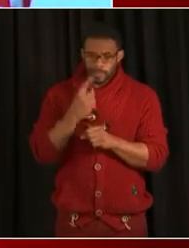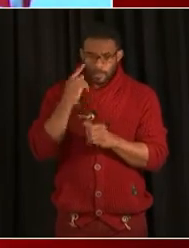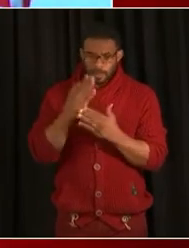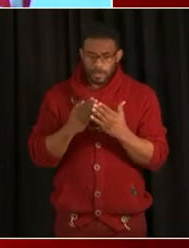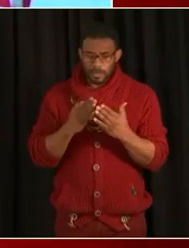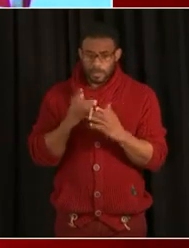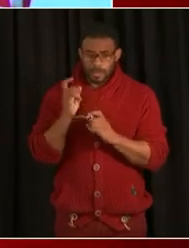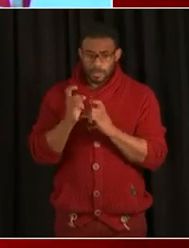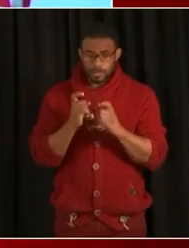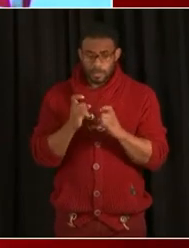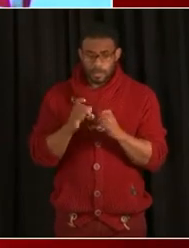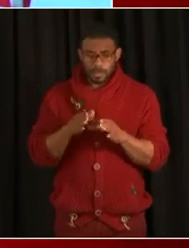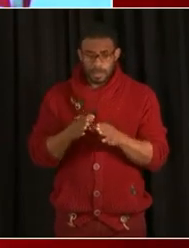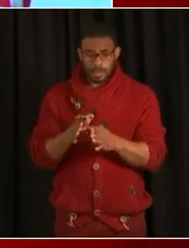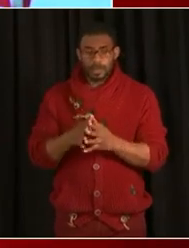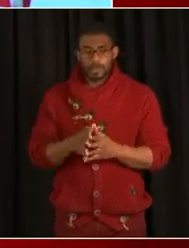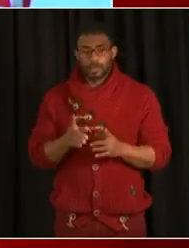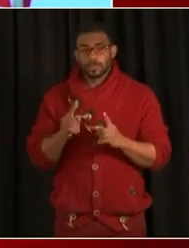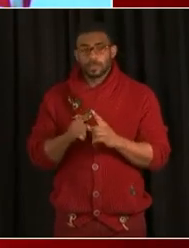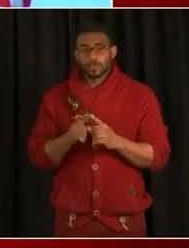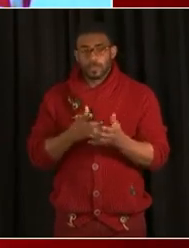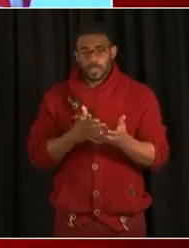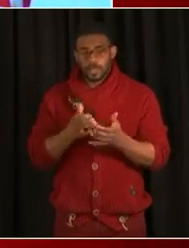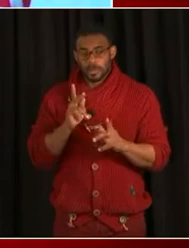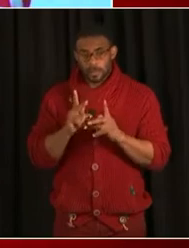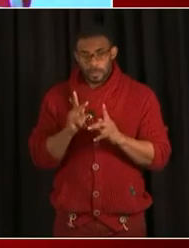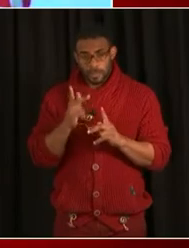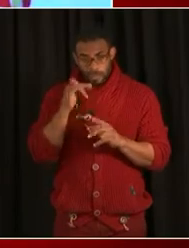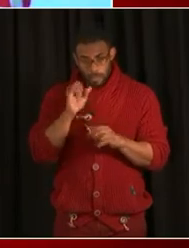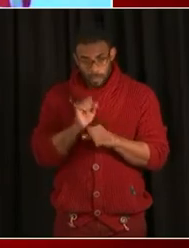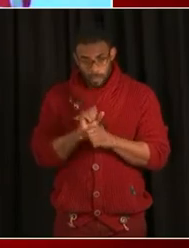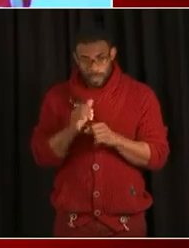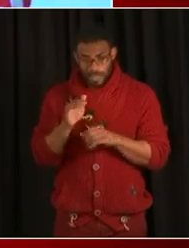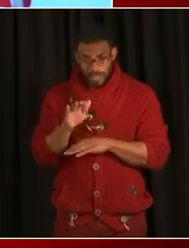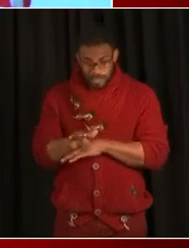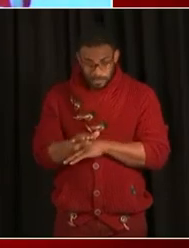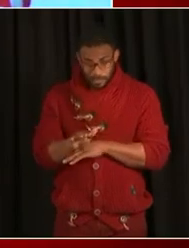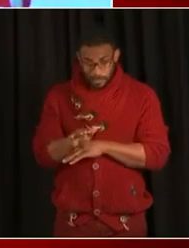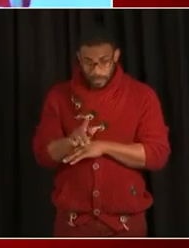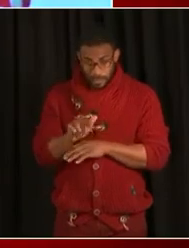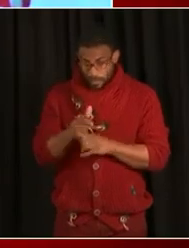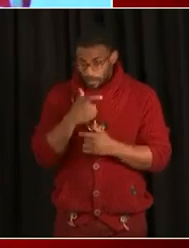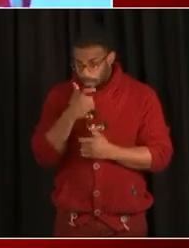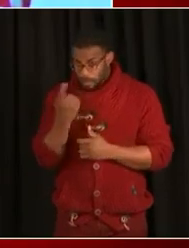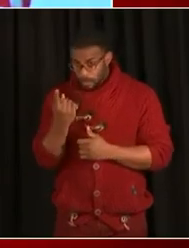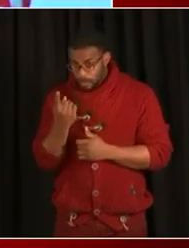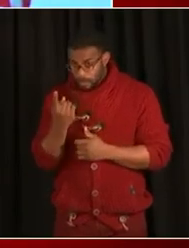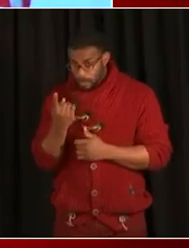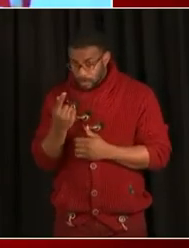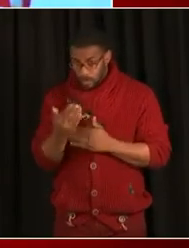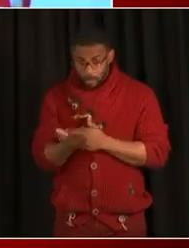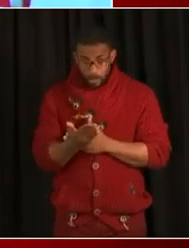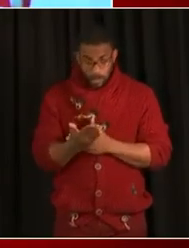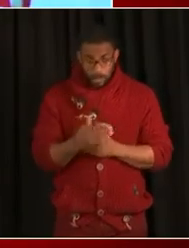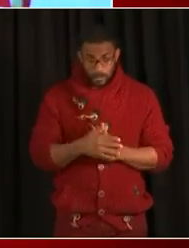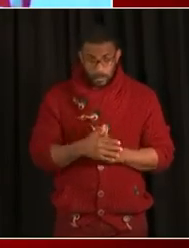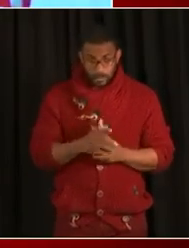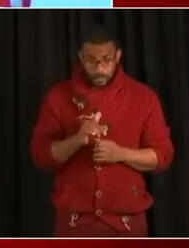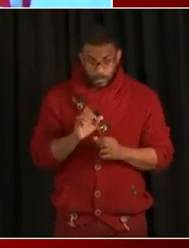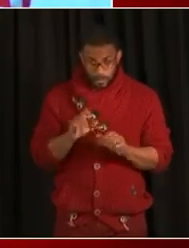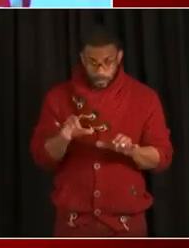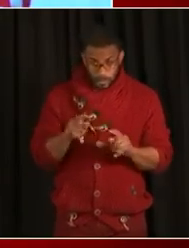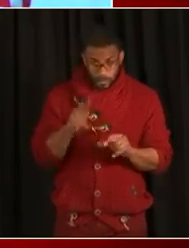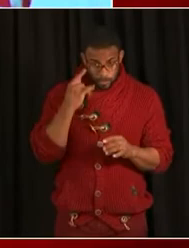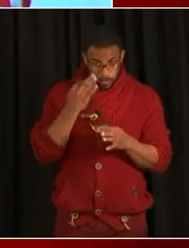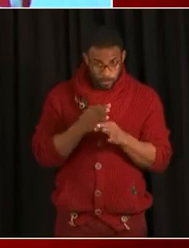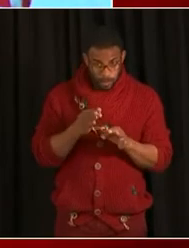these distribution channels to engage people. If they work evenings, can they watch something in the morning? Can they